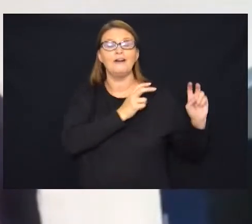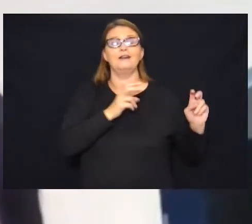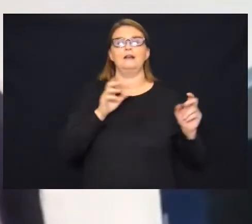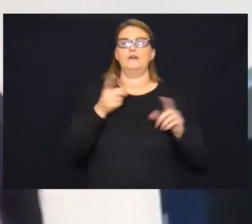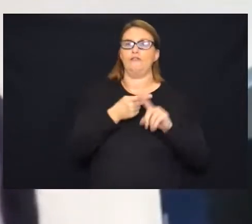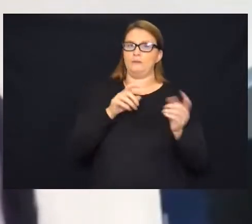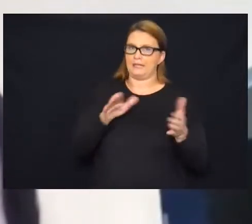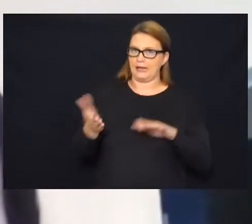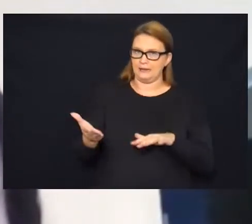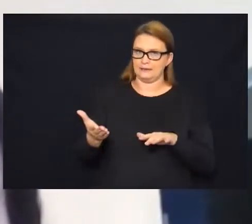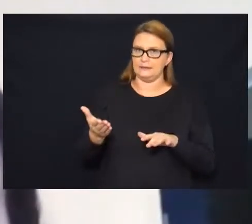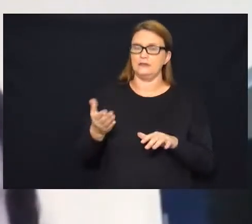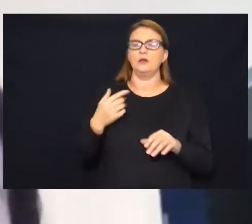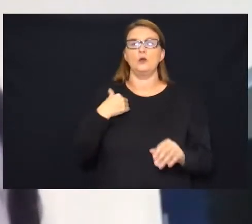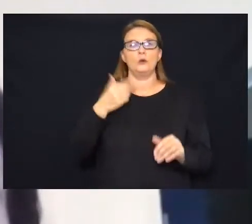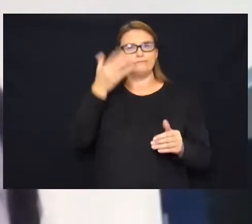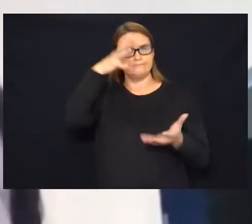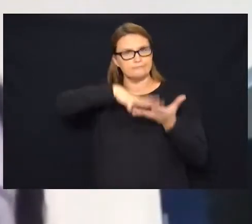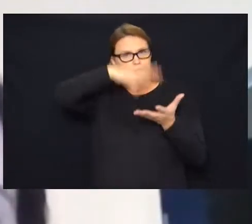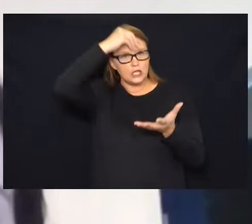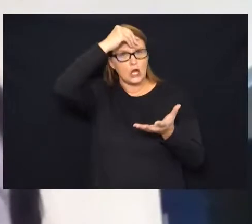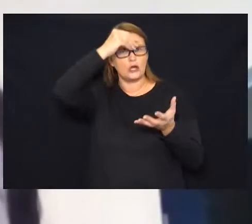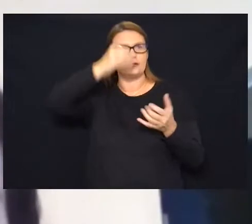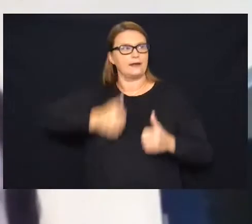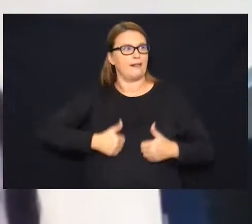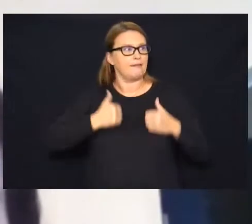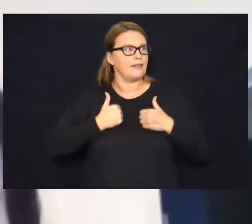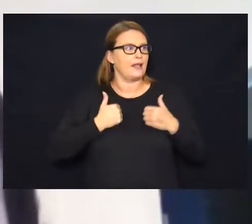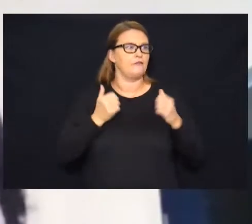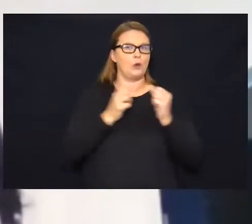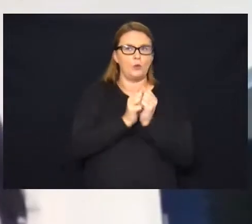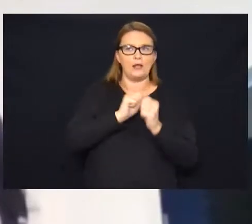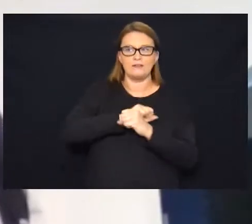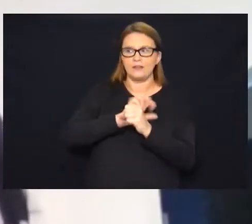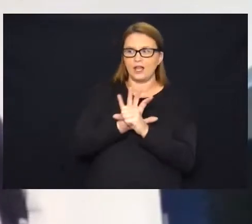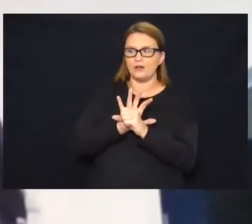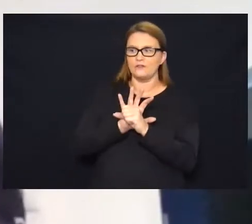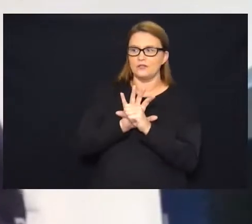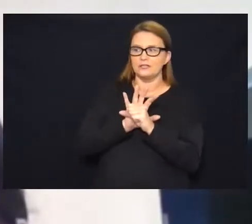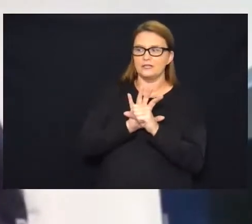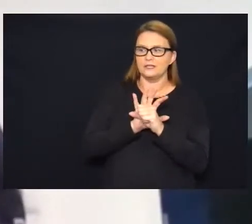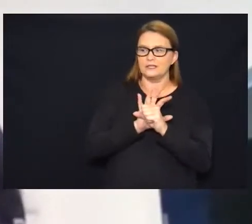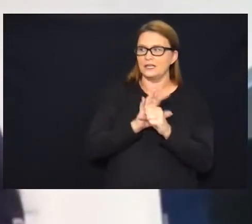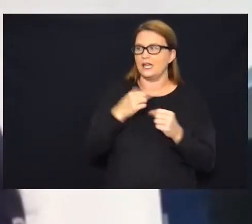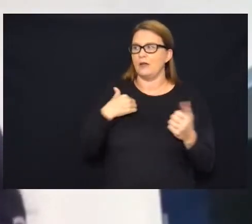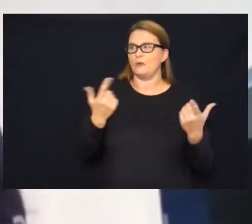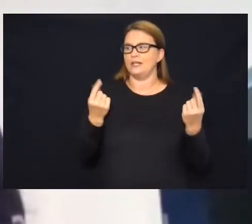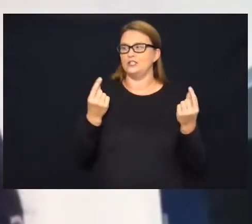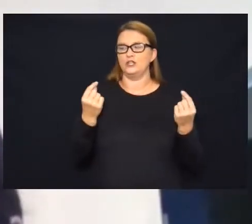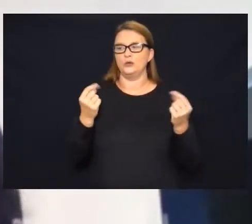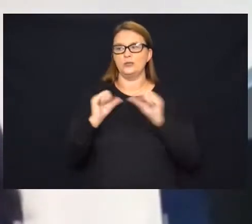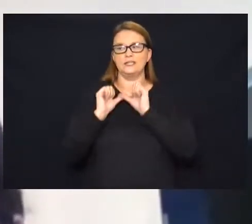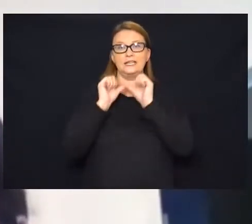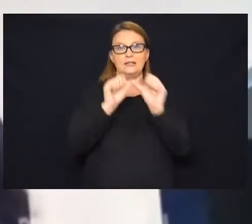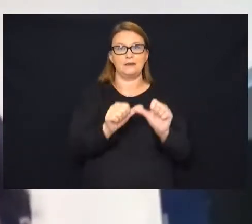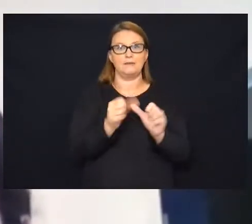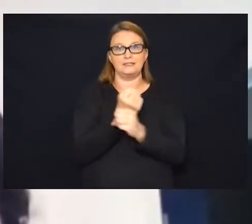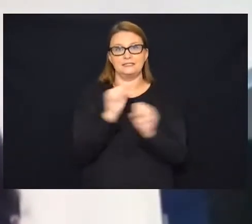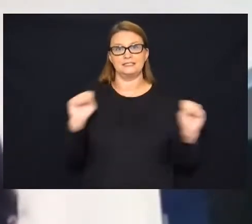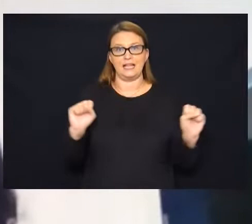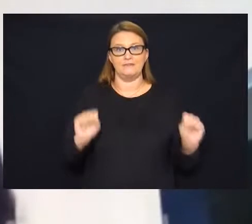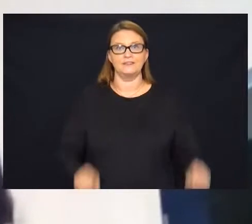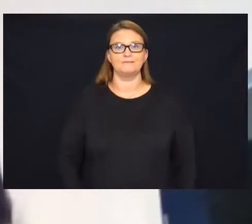So while we do need to learn to live with it, we also have to follow what's going on up to date now and do what we need to do to keep ourselves safe. But